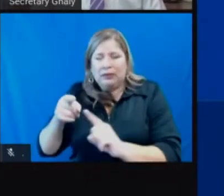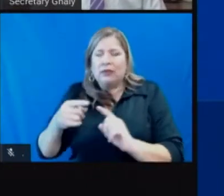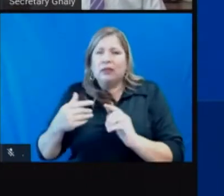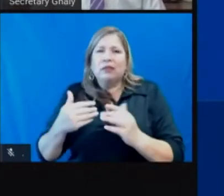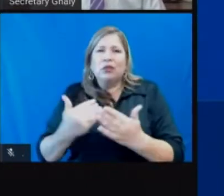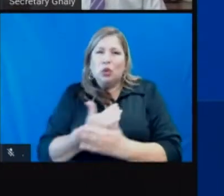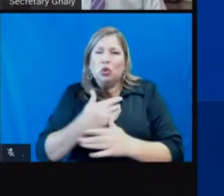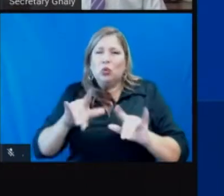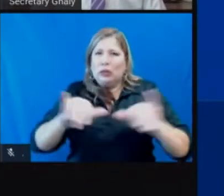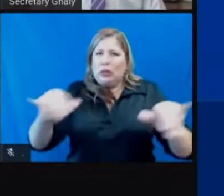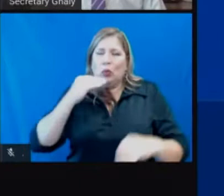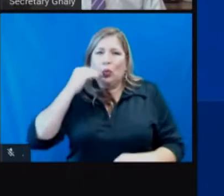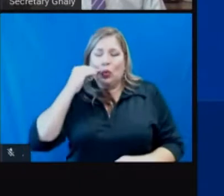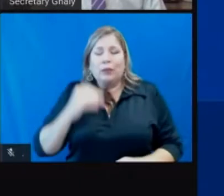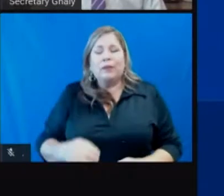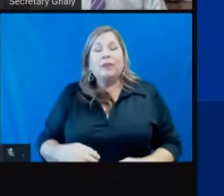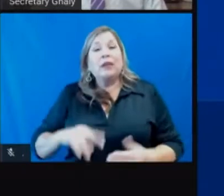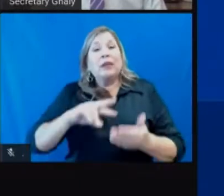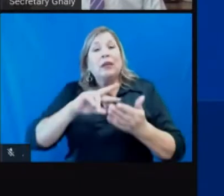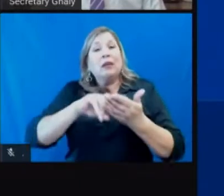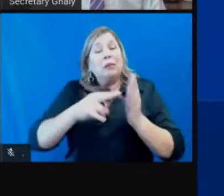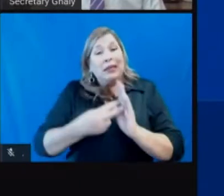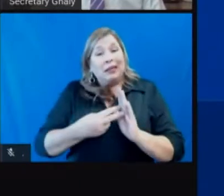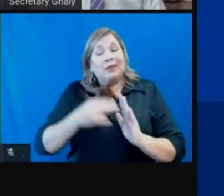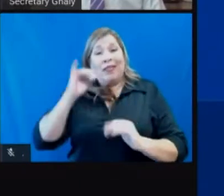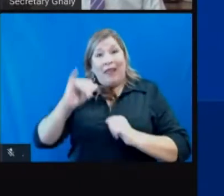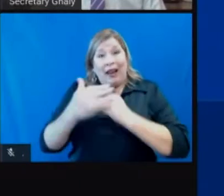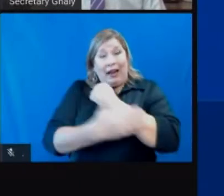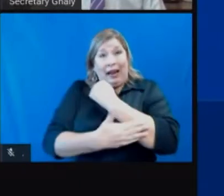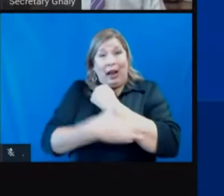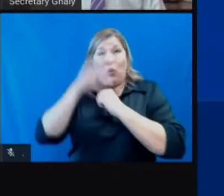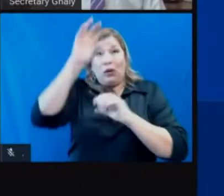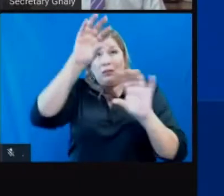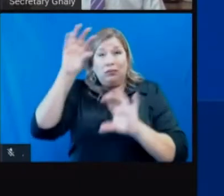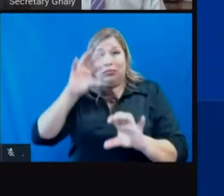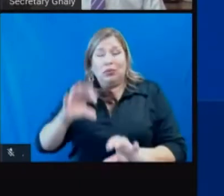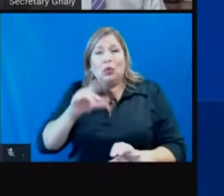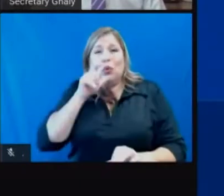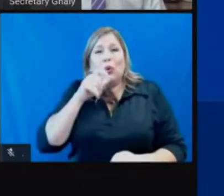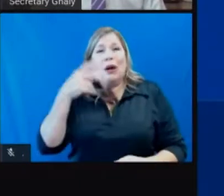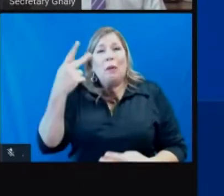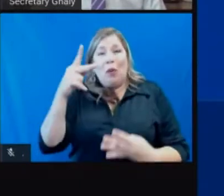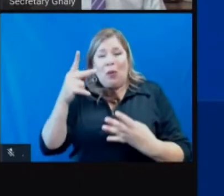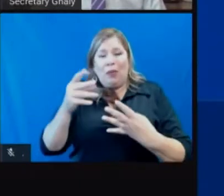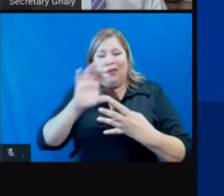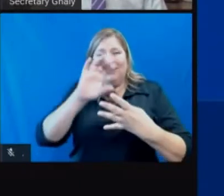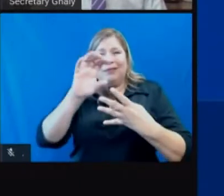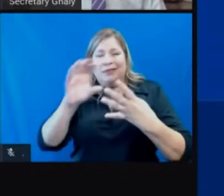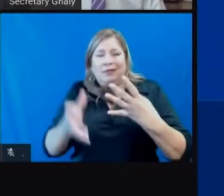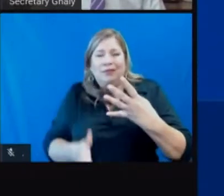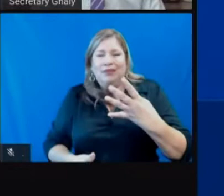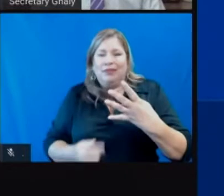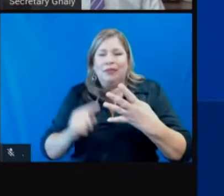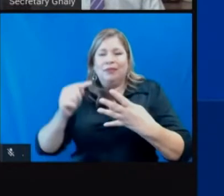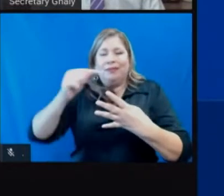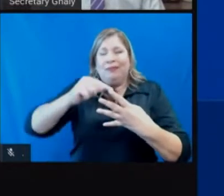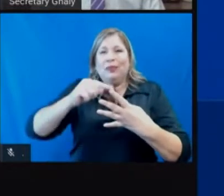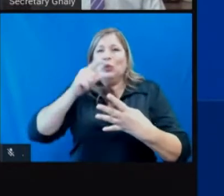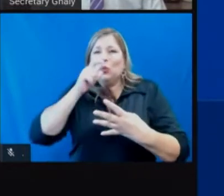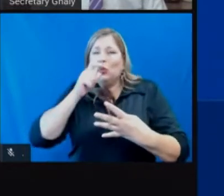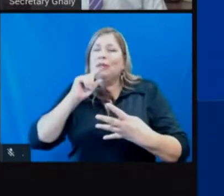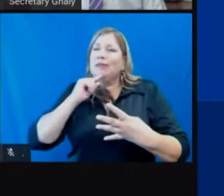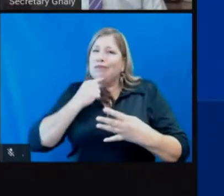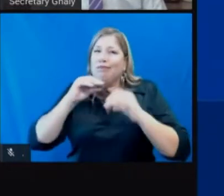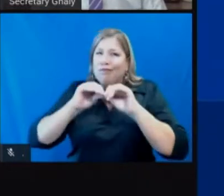impacts counties that are in the purple tier. You'll remember on Monday, we announced 41 counties across California are in the purple